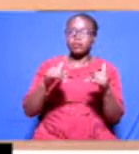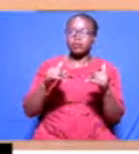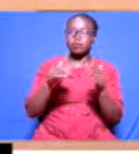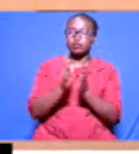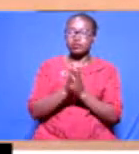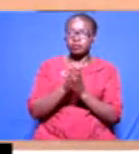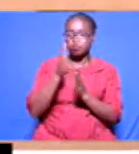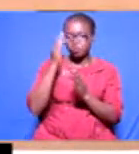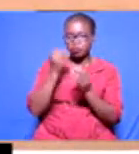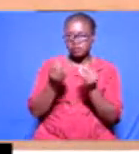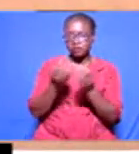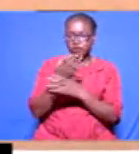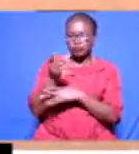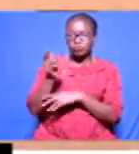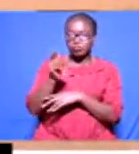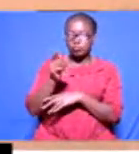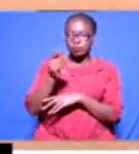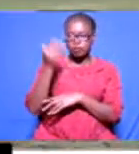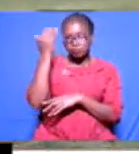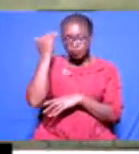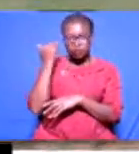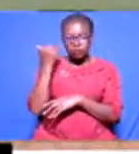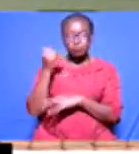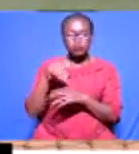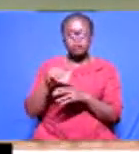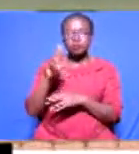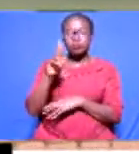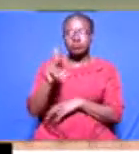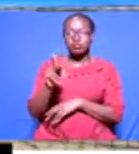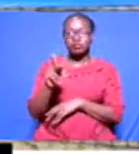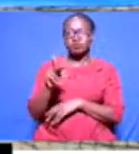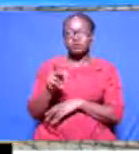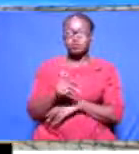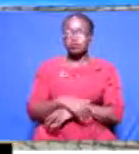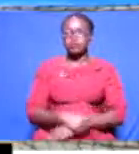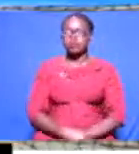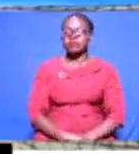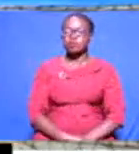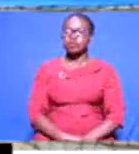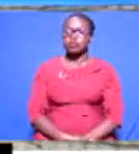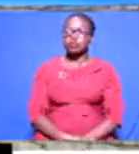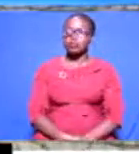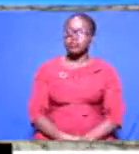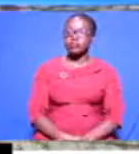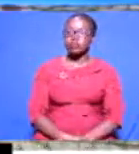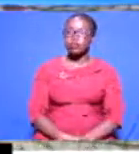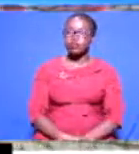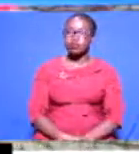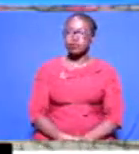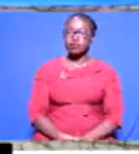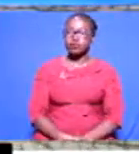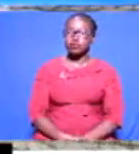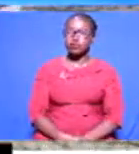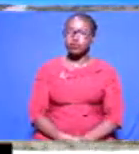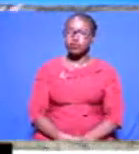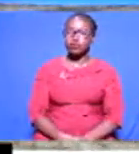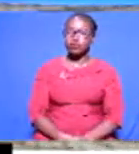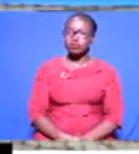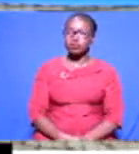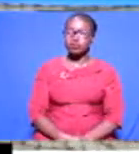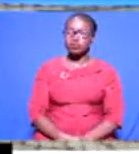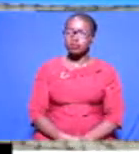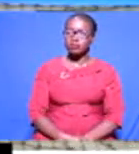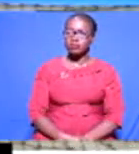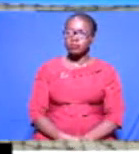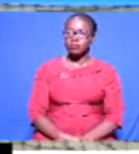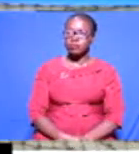which is the playing field at Wimbledon in the United Kingdom. For sports, I am Nora Mongi. Angela is set to play in the later